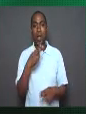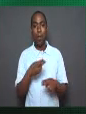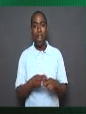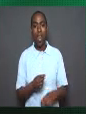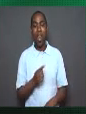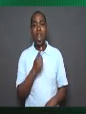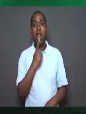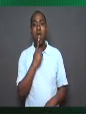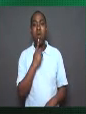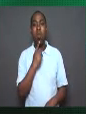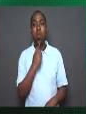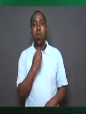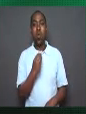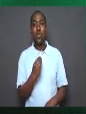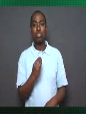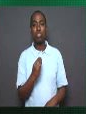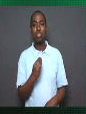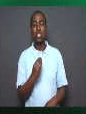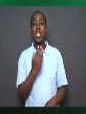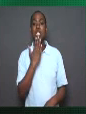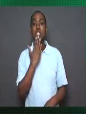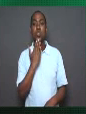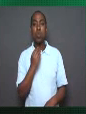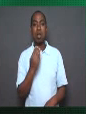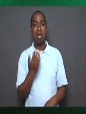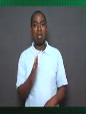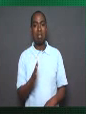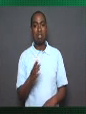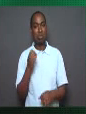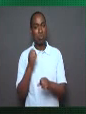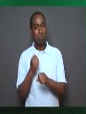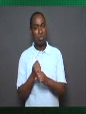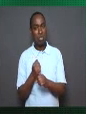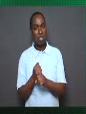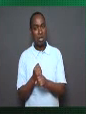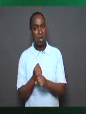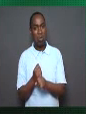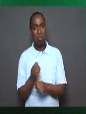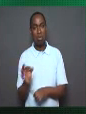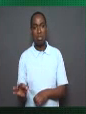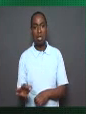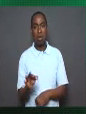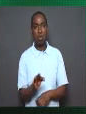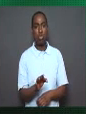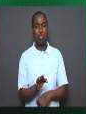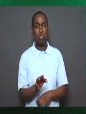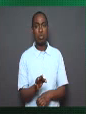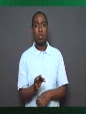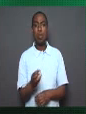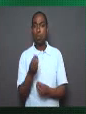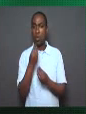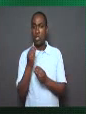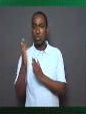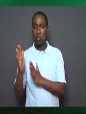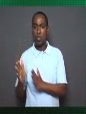Glucose is the type of sugar that is made by plants during